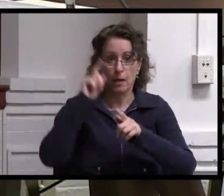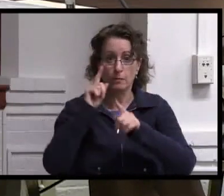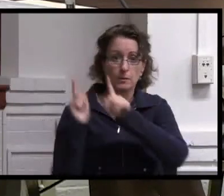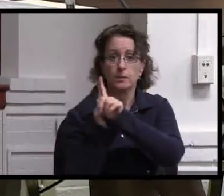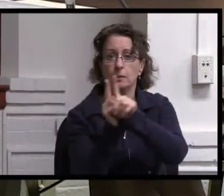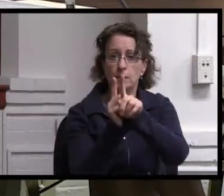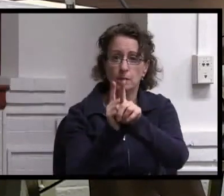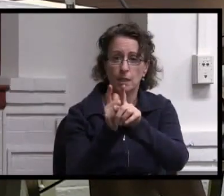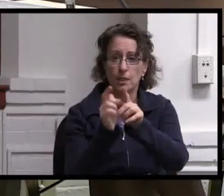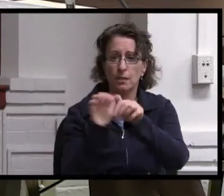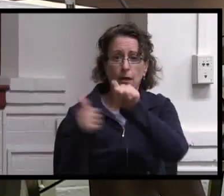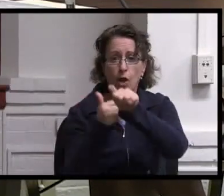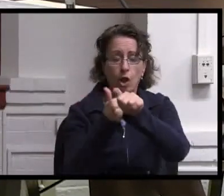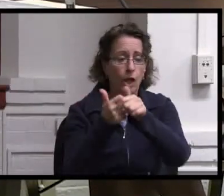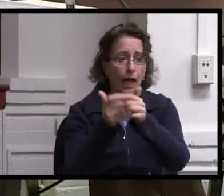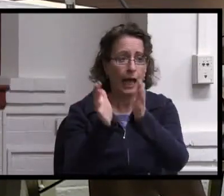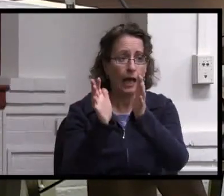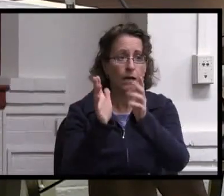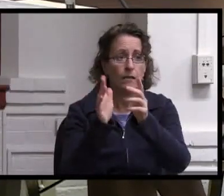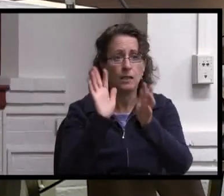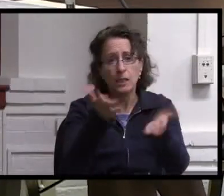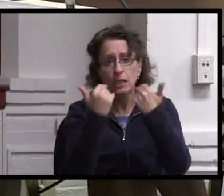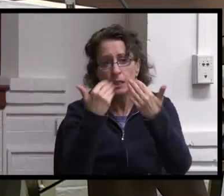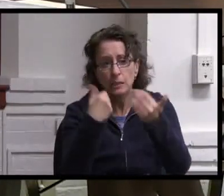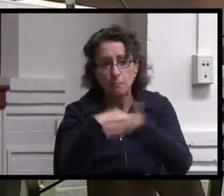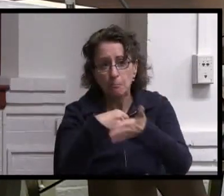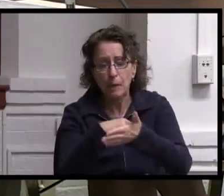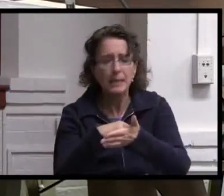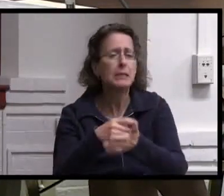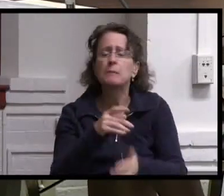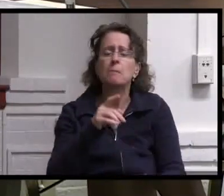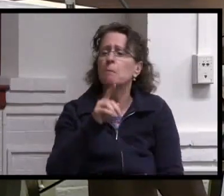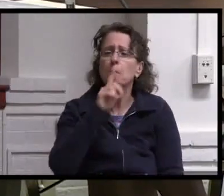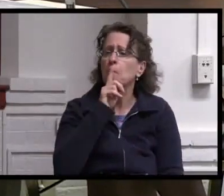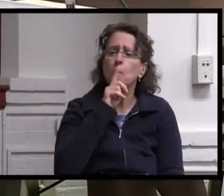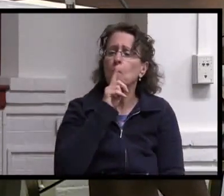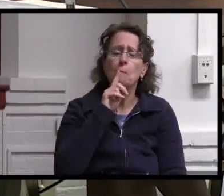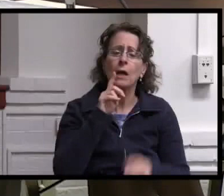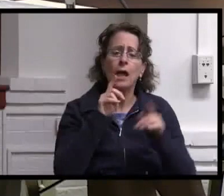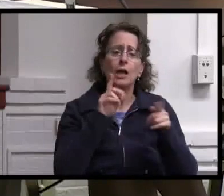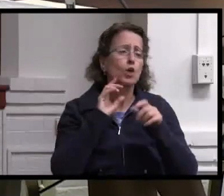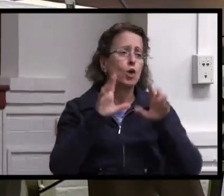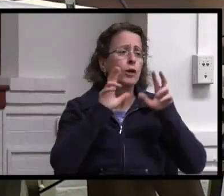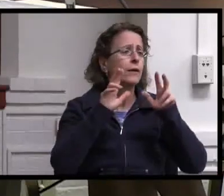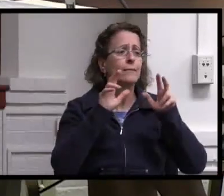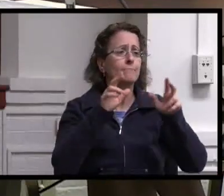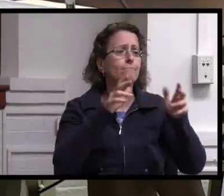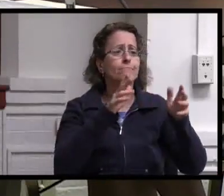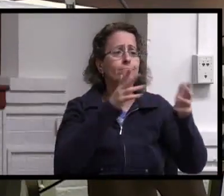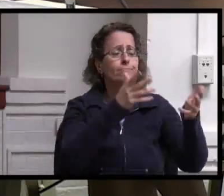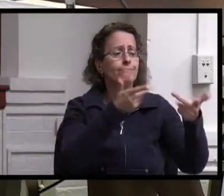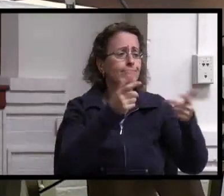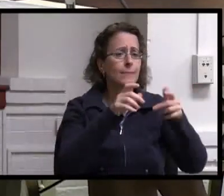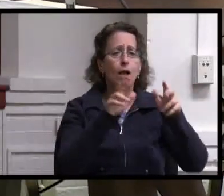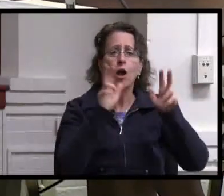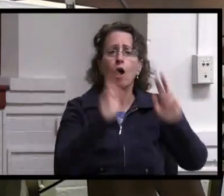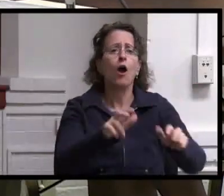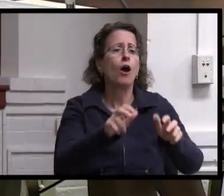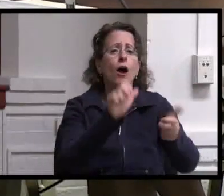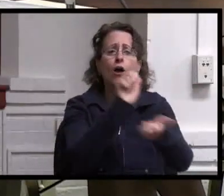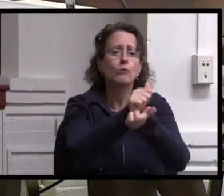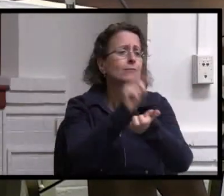and just say, okay, you know, are you homeless? Are you this? And once again, I apologize, getting way off with the homeless, but it's